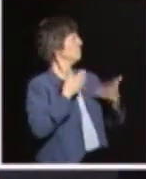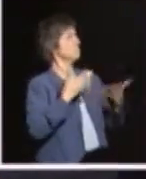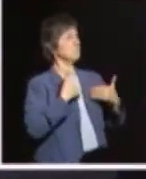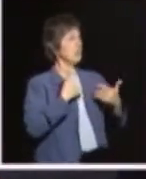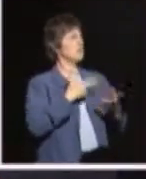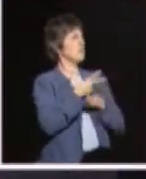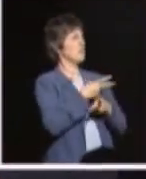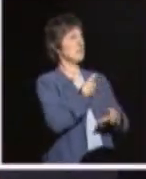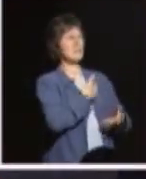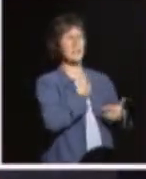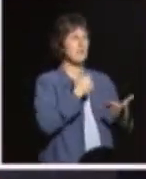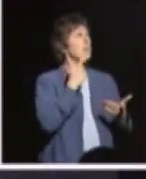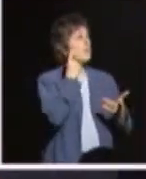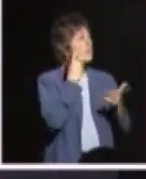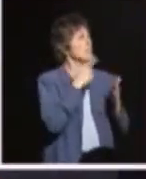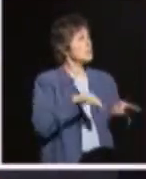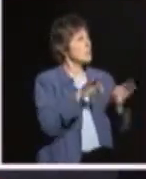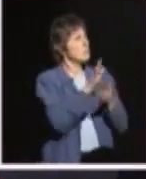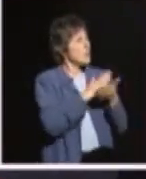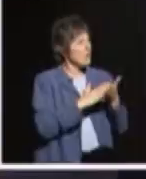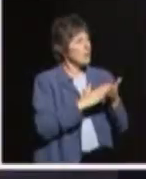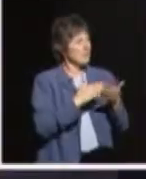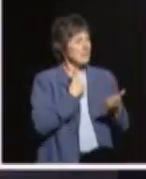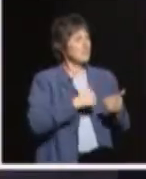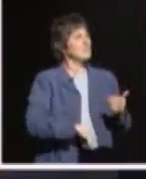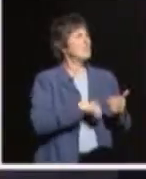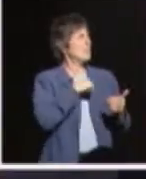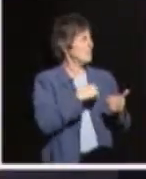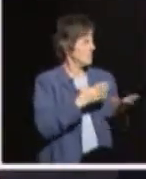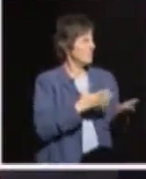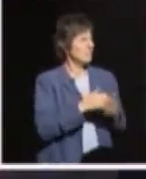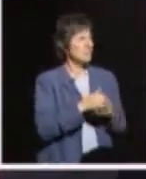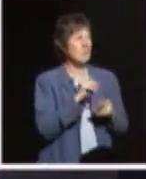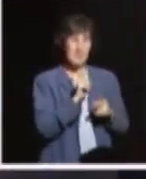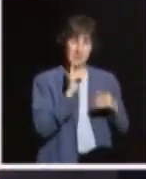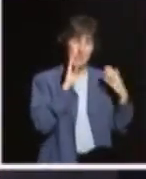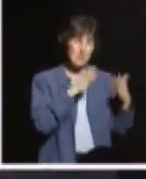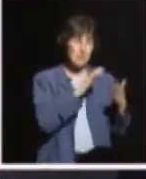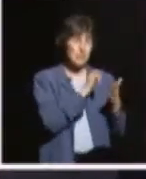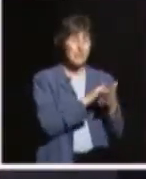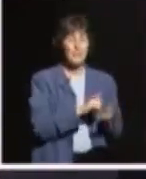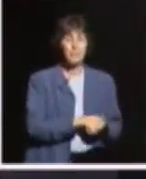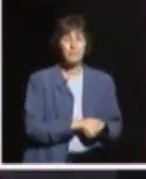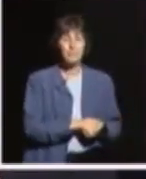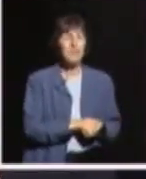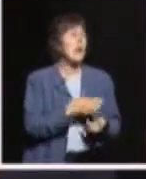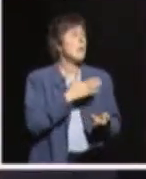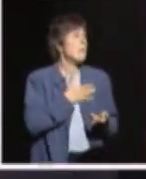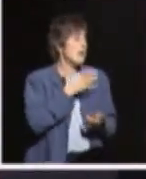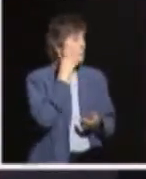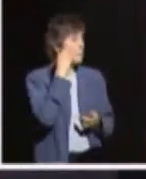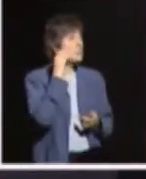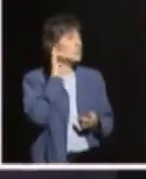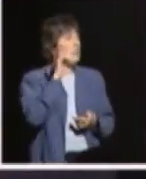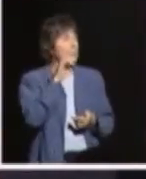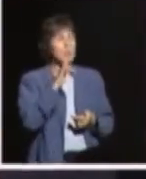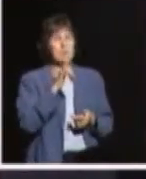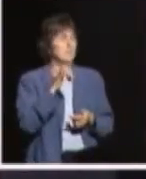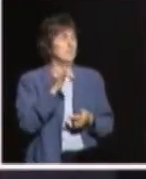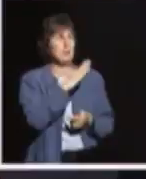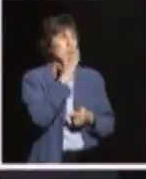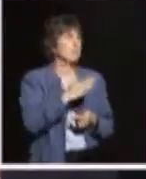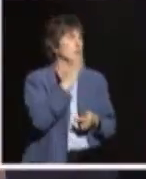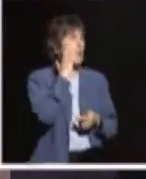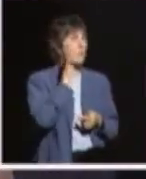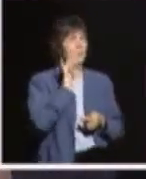we really want to pay a lot of attention to that. And I have to say, just again, from my own experience, particularly in airports, when you never know when your flight is